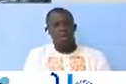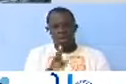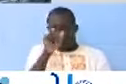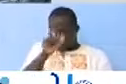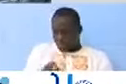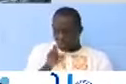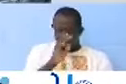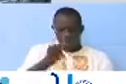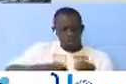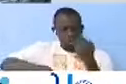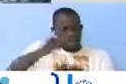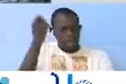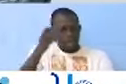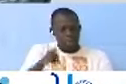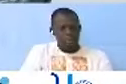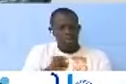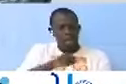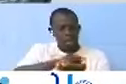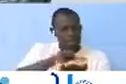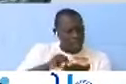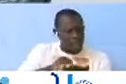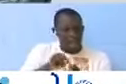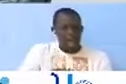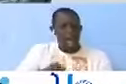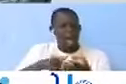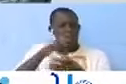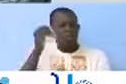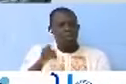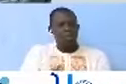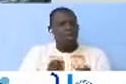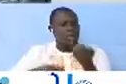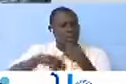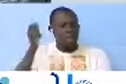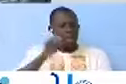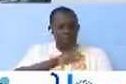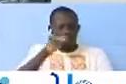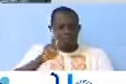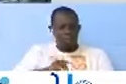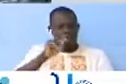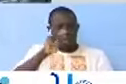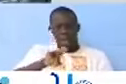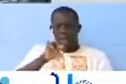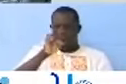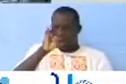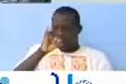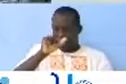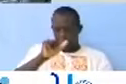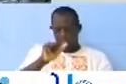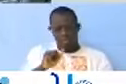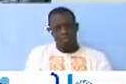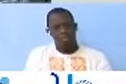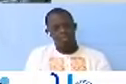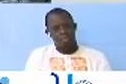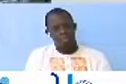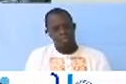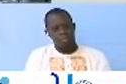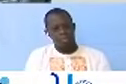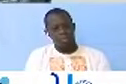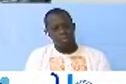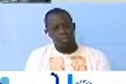Someone that sells cannabis outside to come and sell it in the NIA.